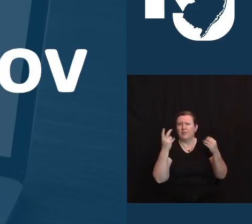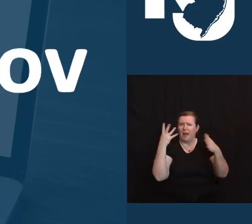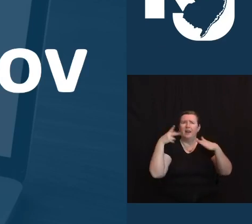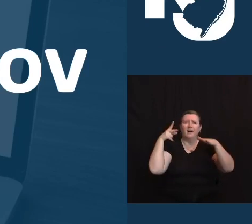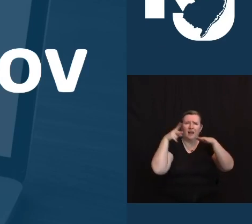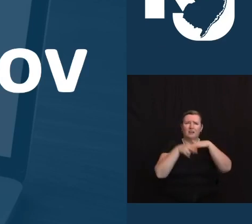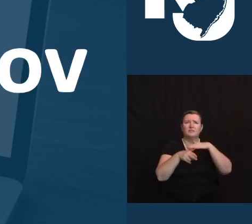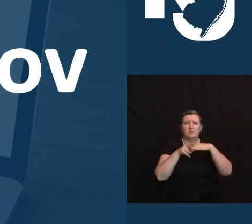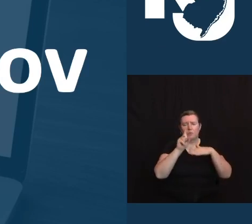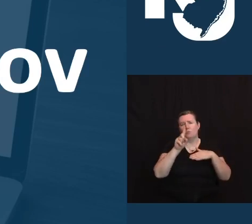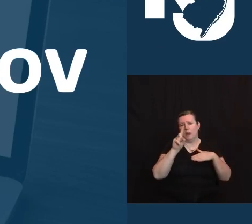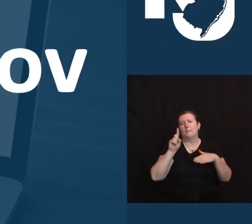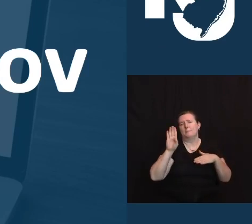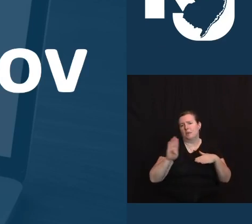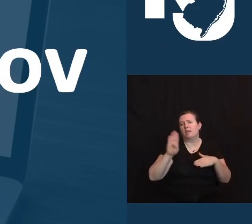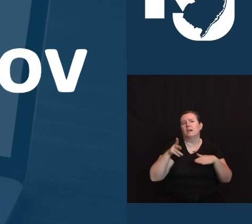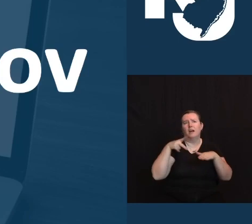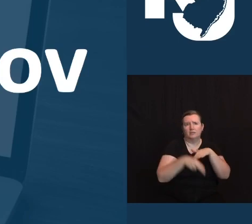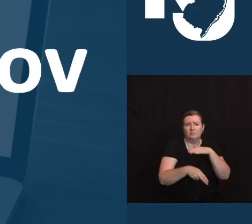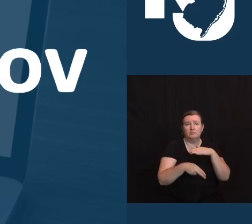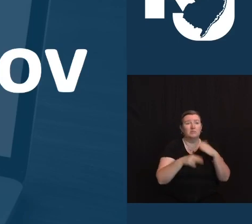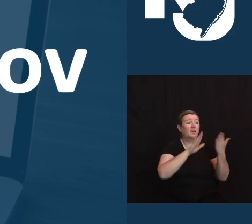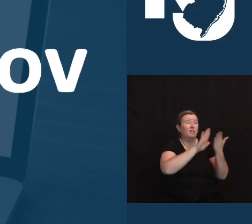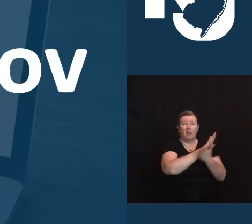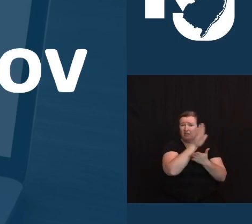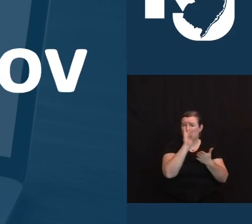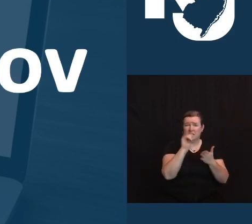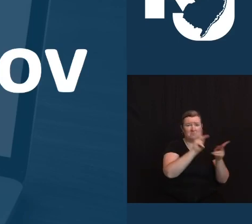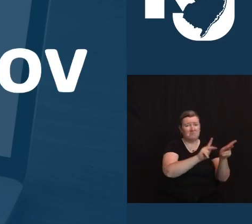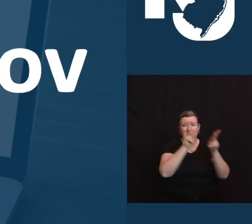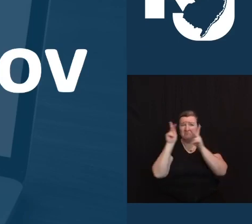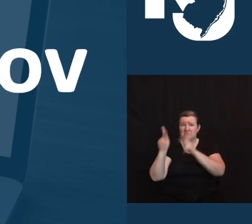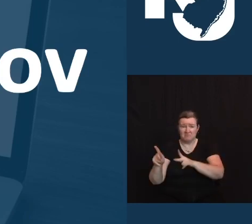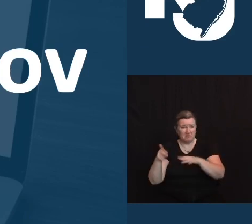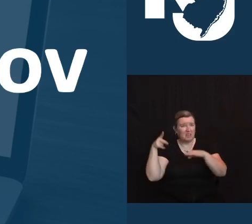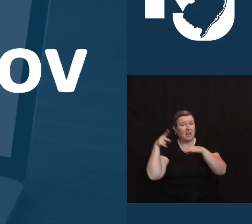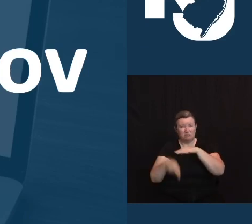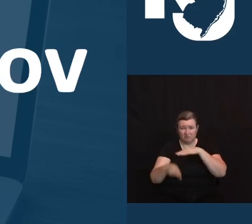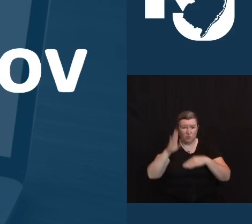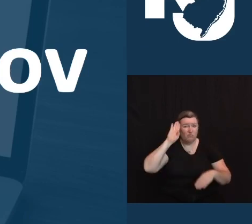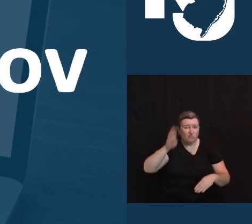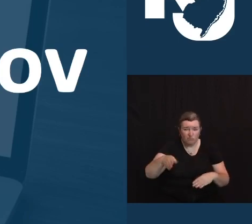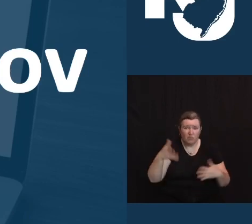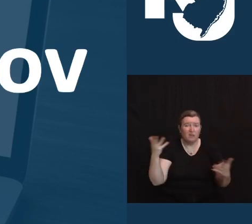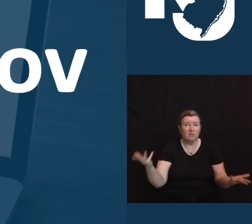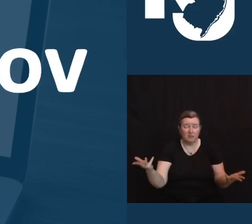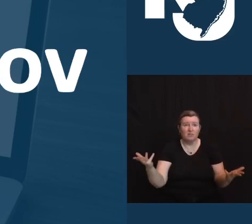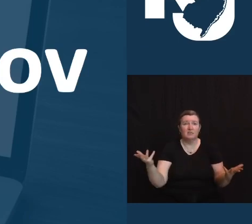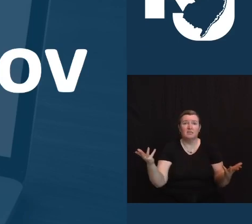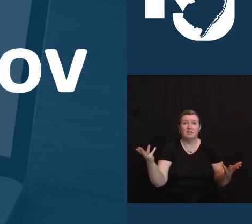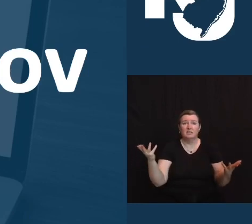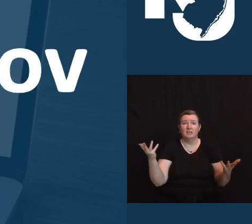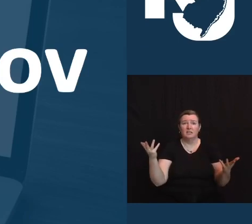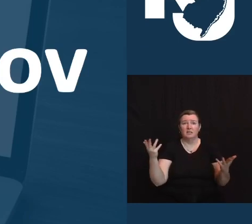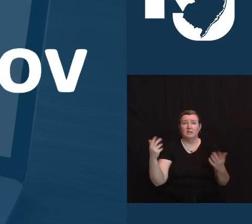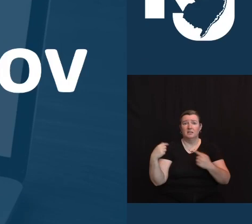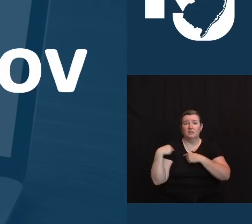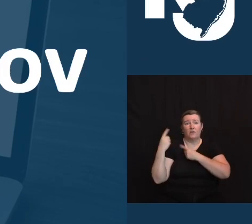by the way, have already cut by nearly $200 million. Over the past 5 months, more